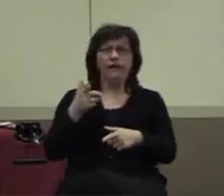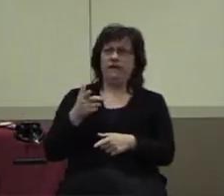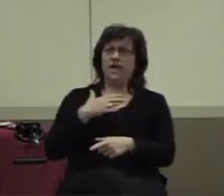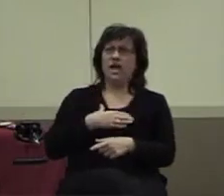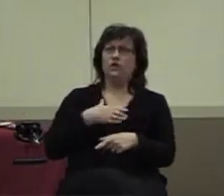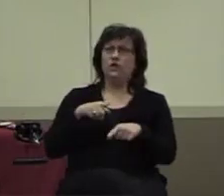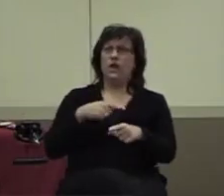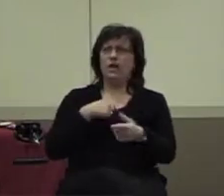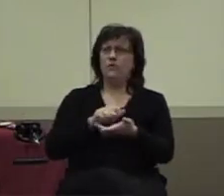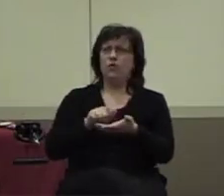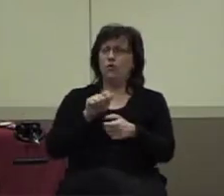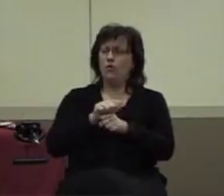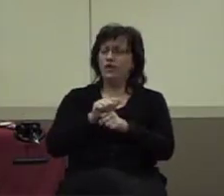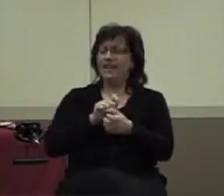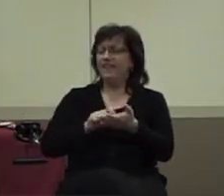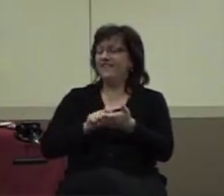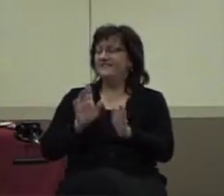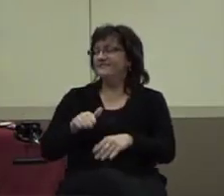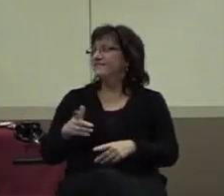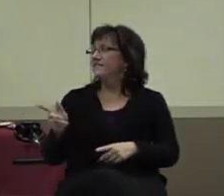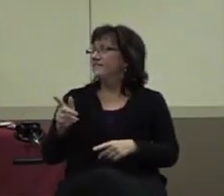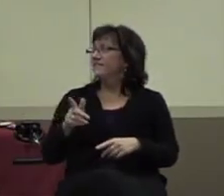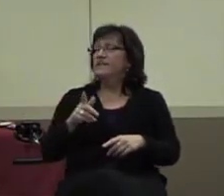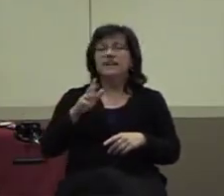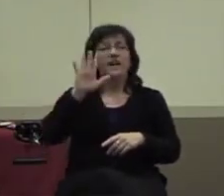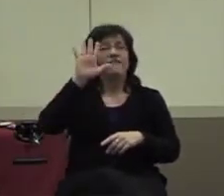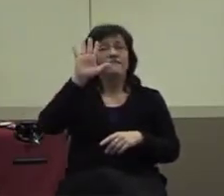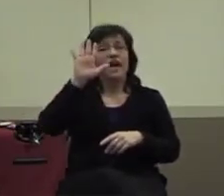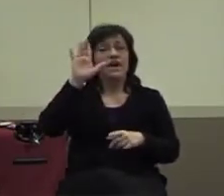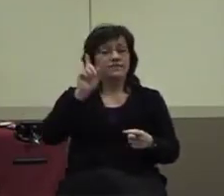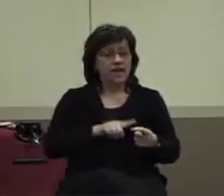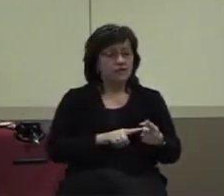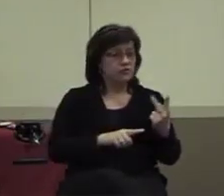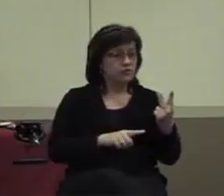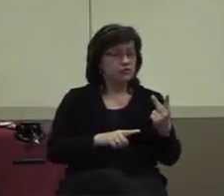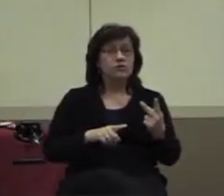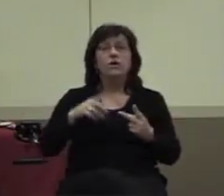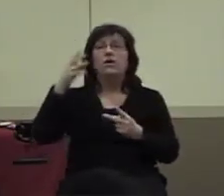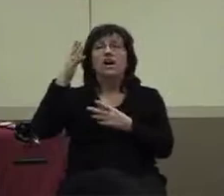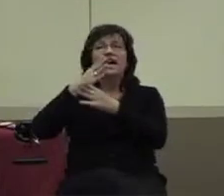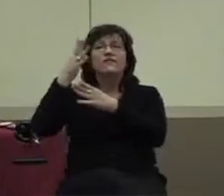Averaged 5, went down to 2. Averaged 4.5, went down to 1.